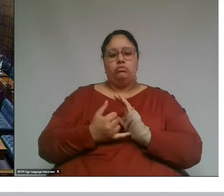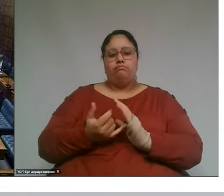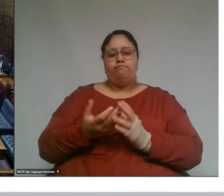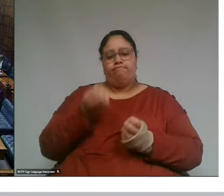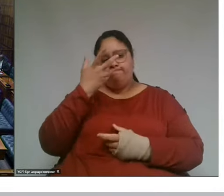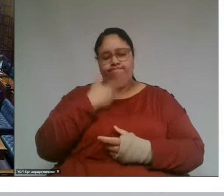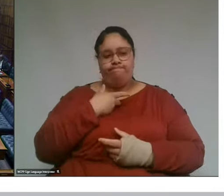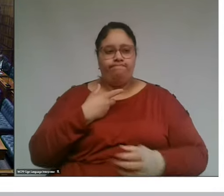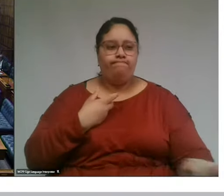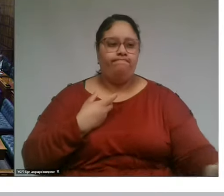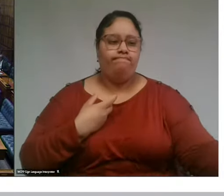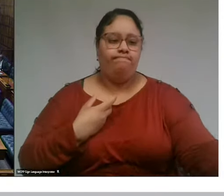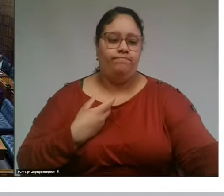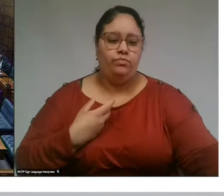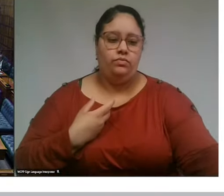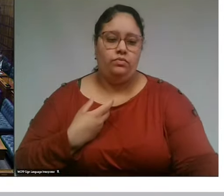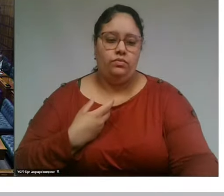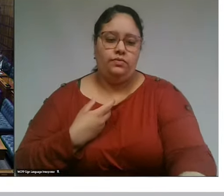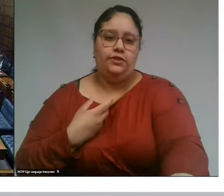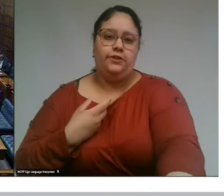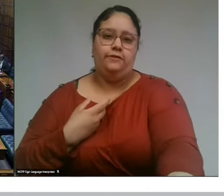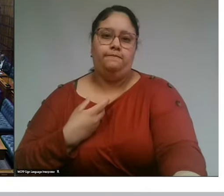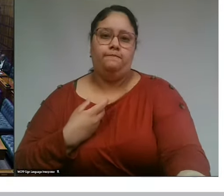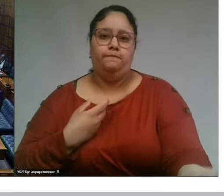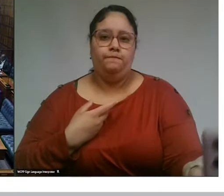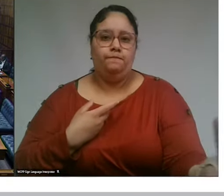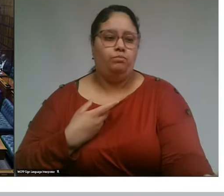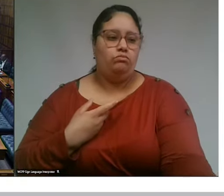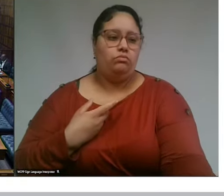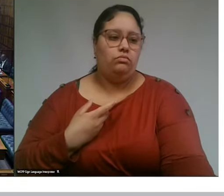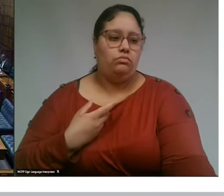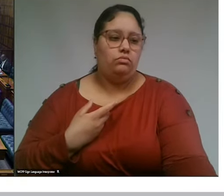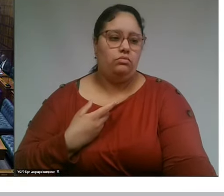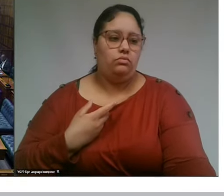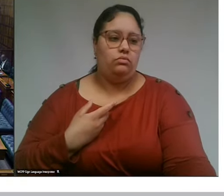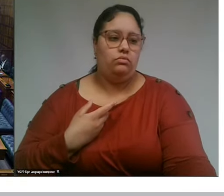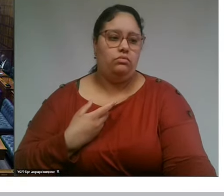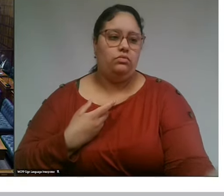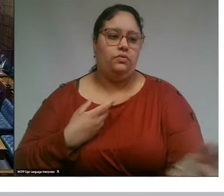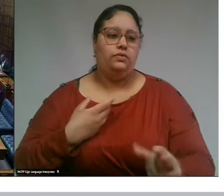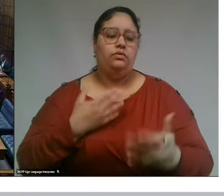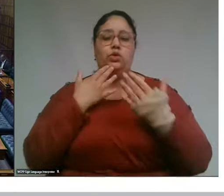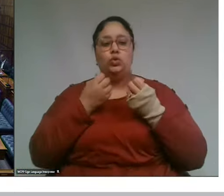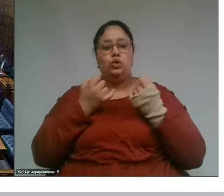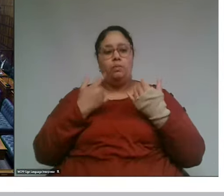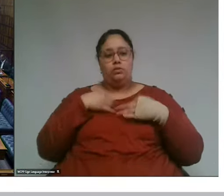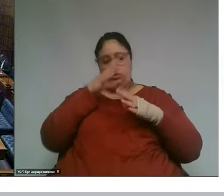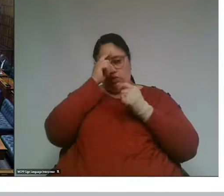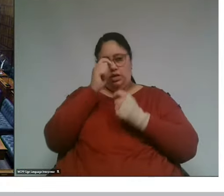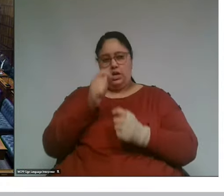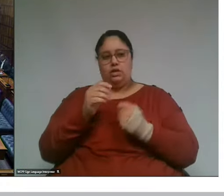just on the surface thank you very much thank you very much I